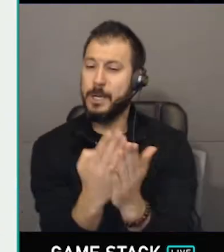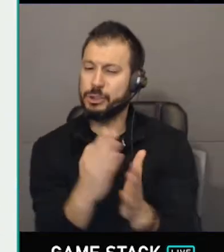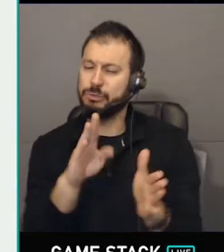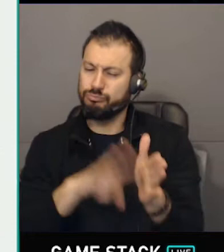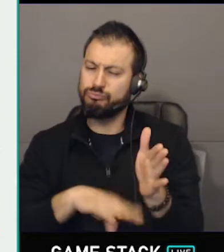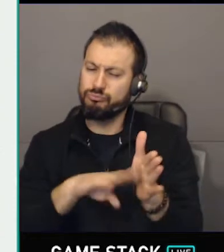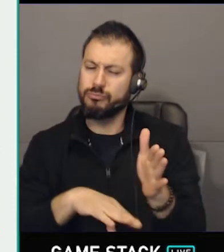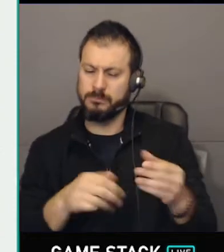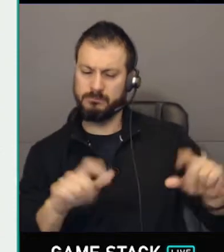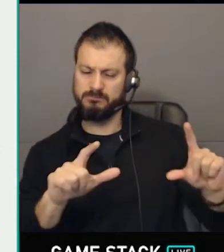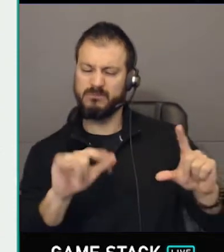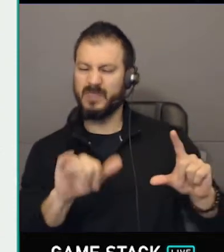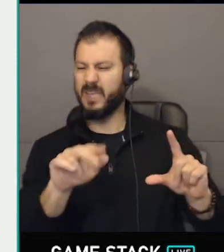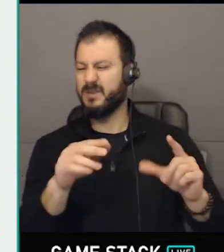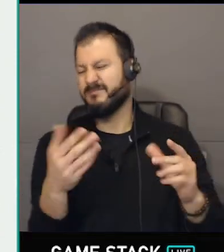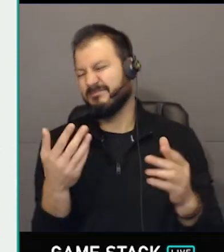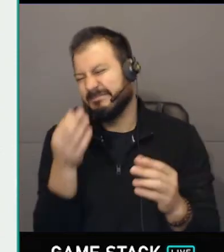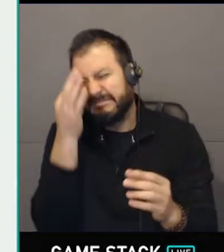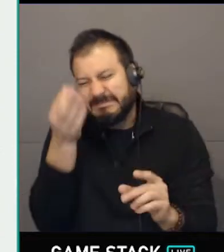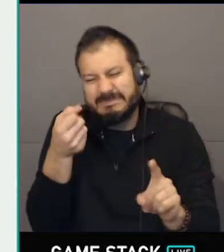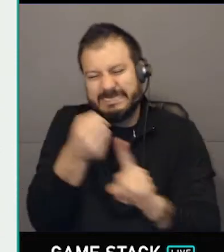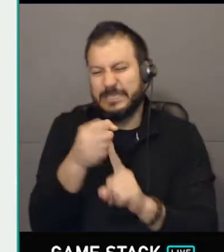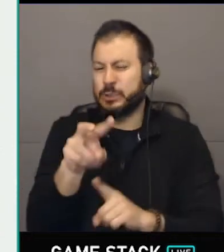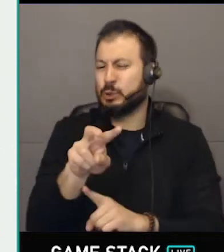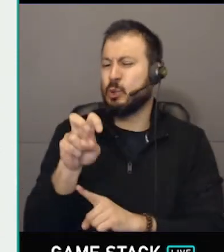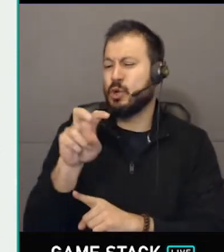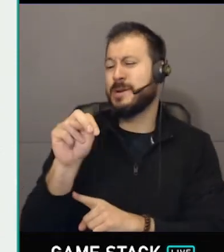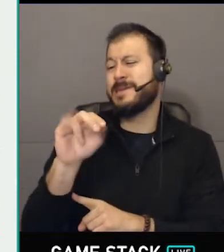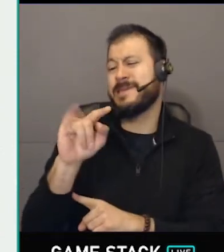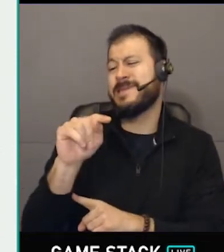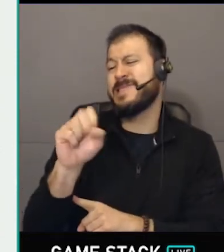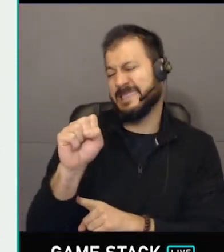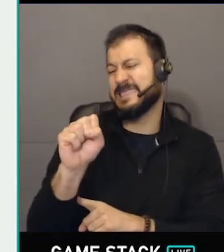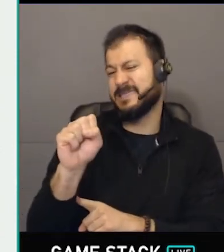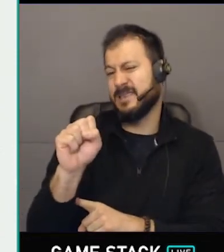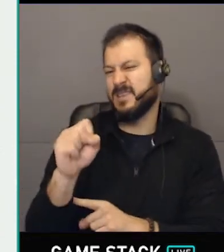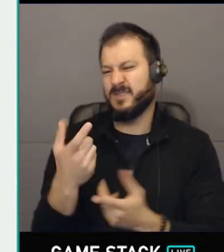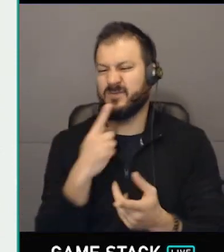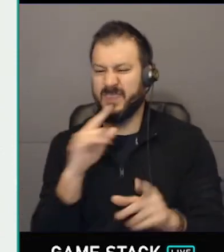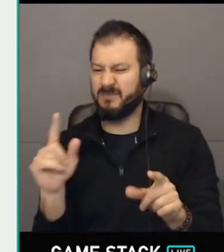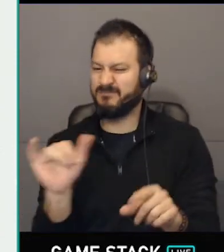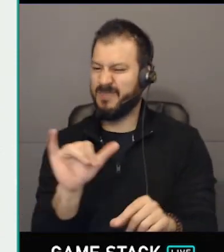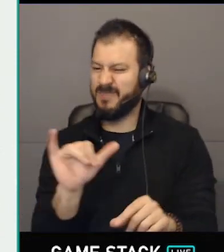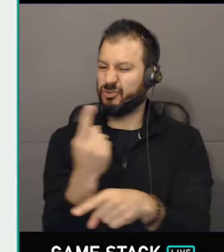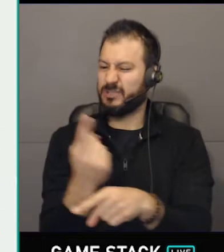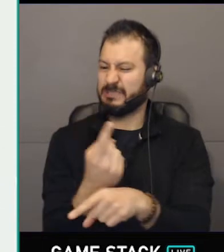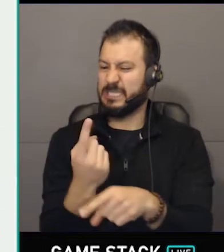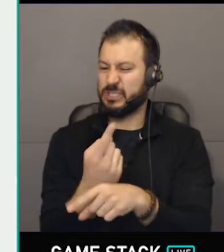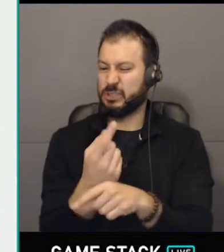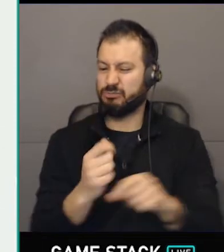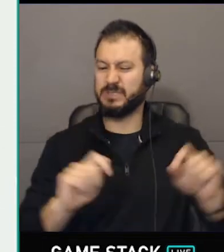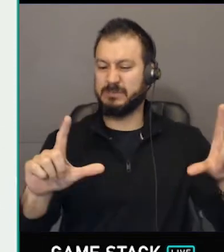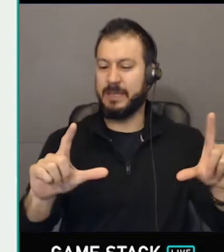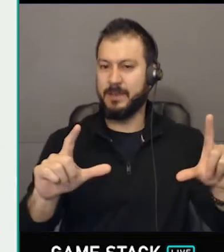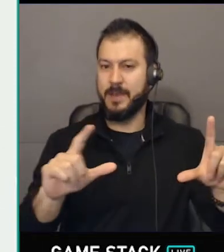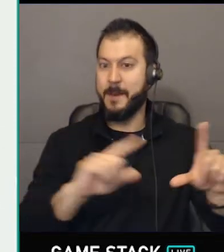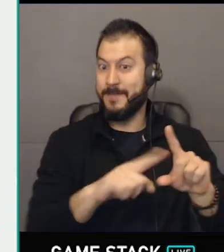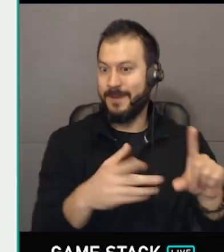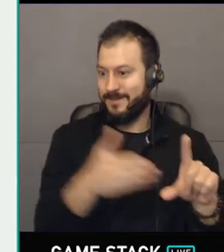hits 200 nits of peak luminance, and this is no better than a traditional display. And it can sit right next to a mini LED